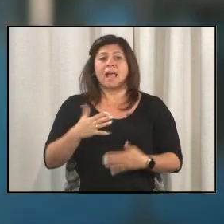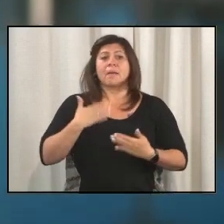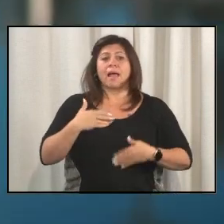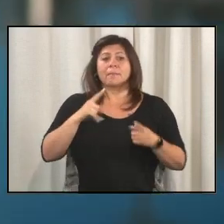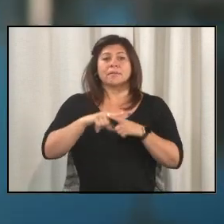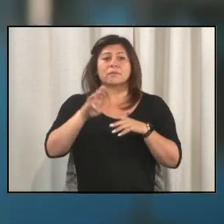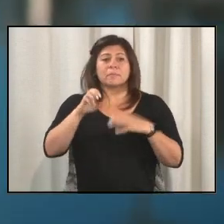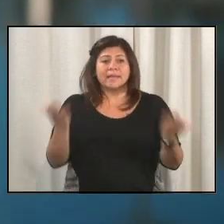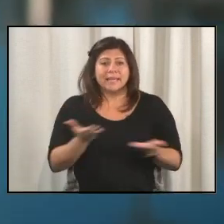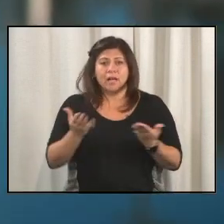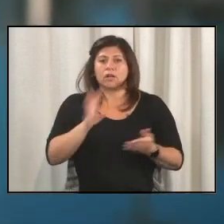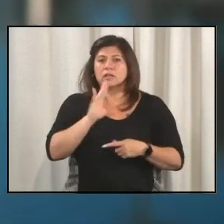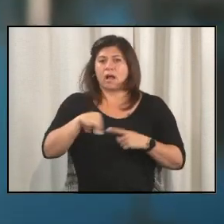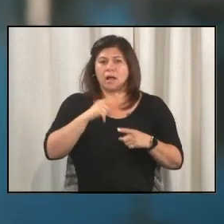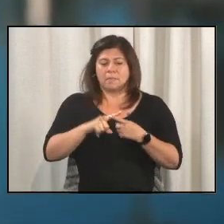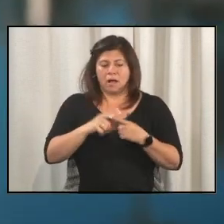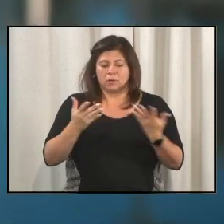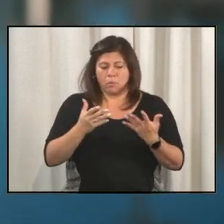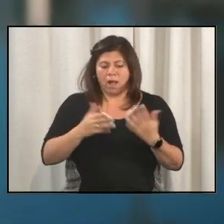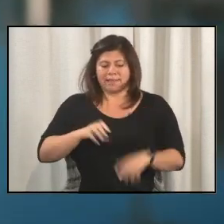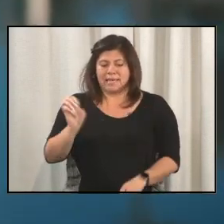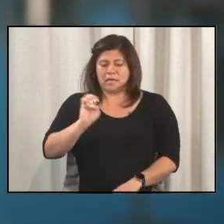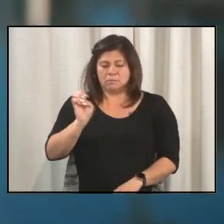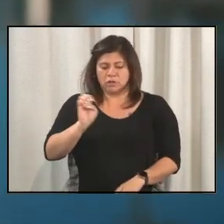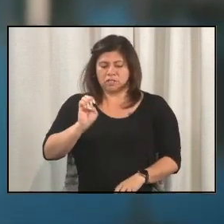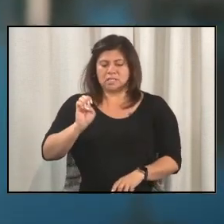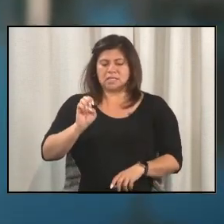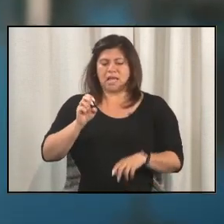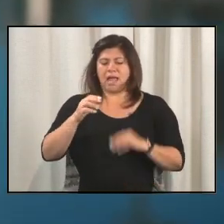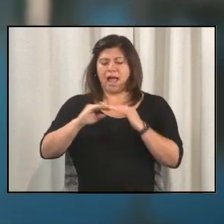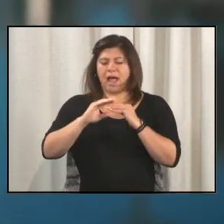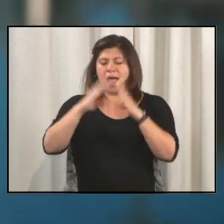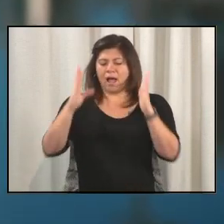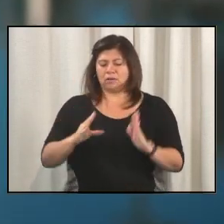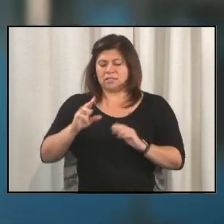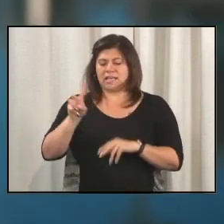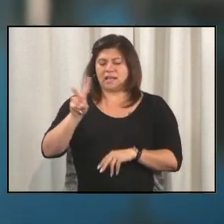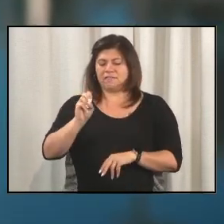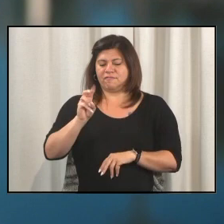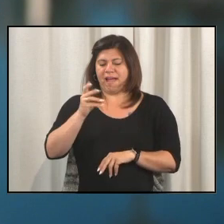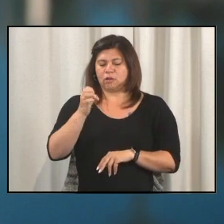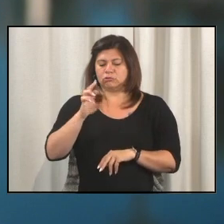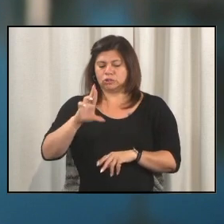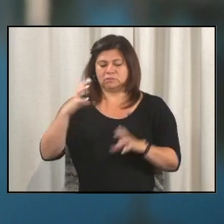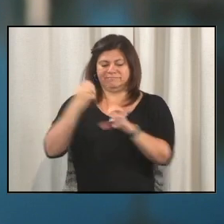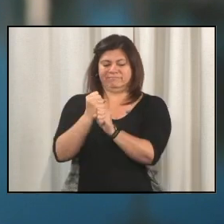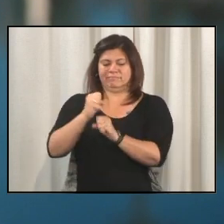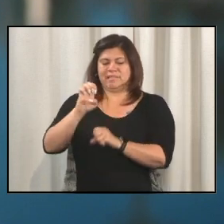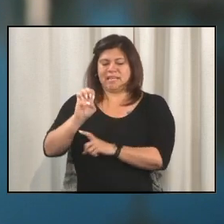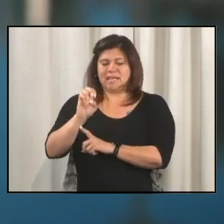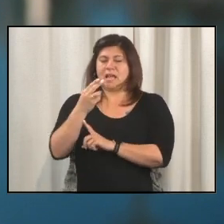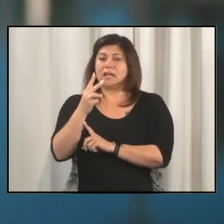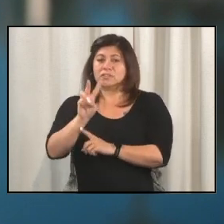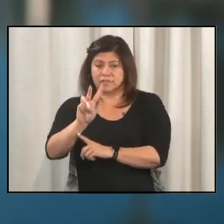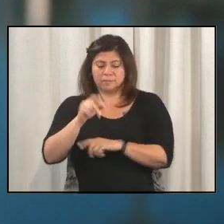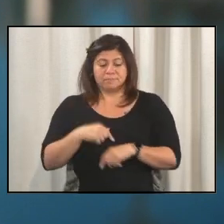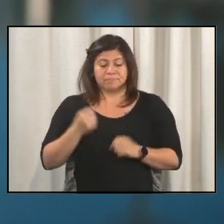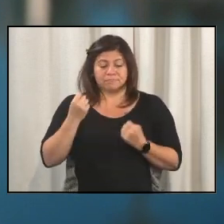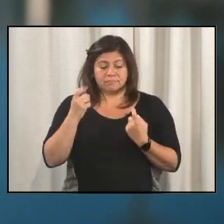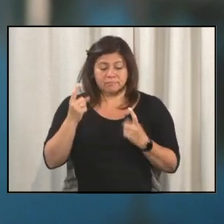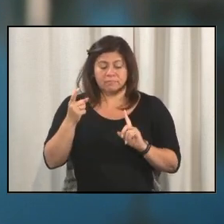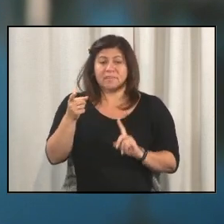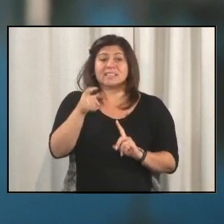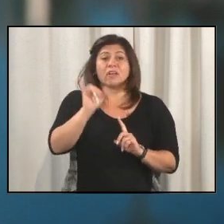vouchers. We've recently received new stability housing vouchers, 79 of which have been granted to us from the